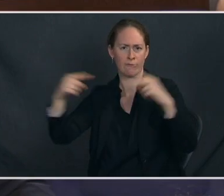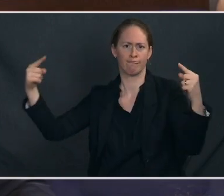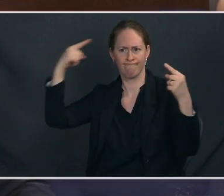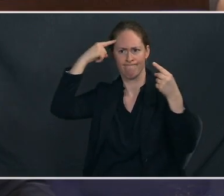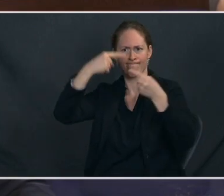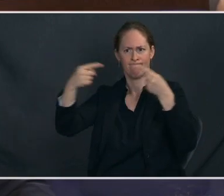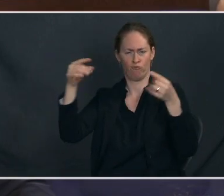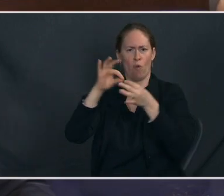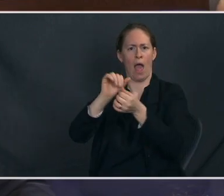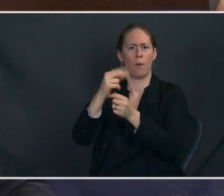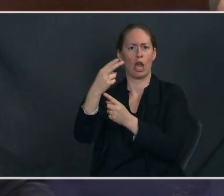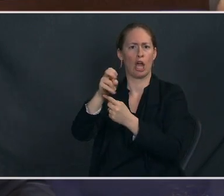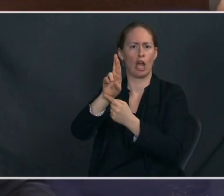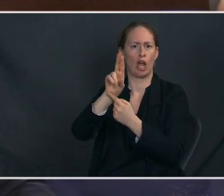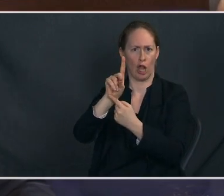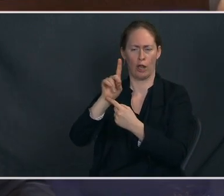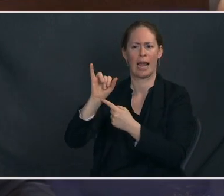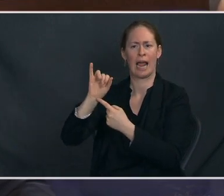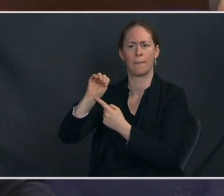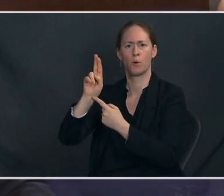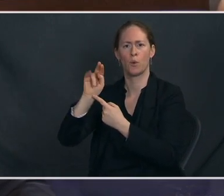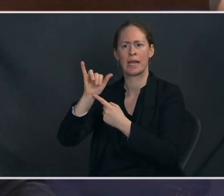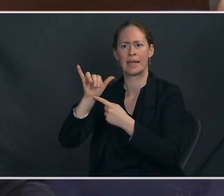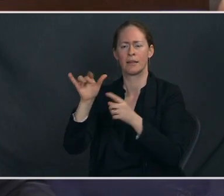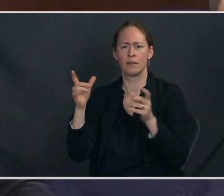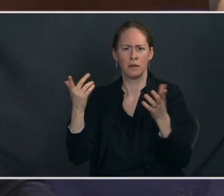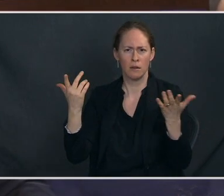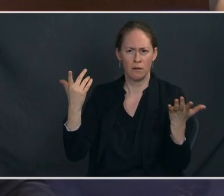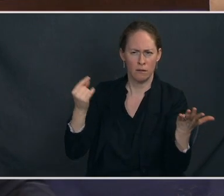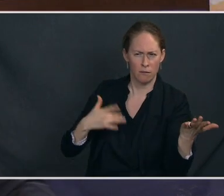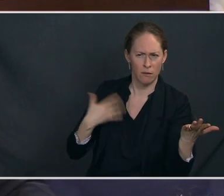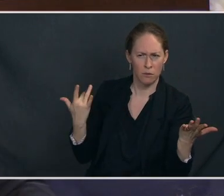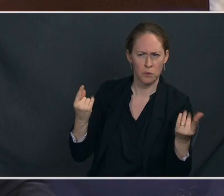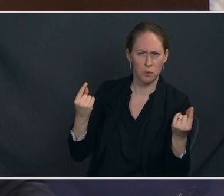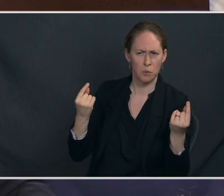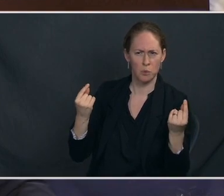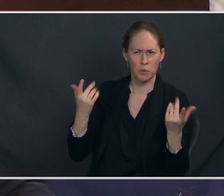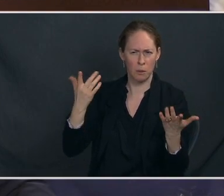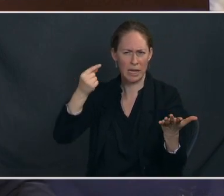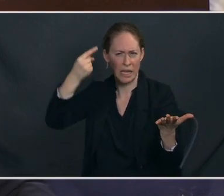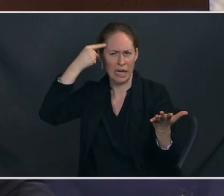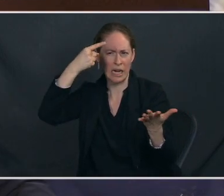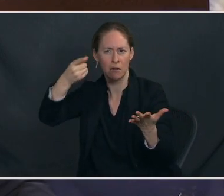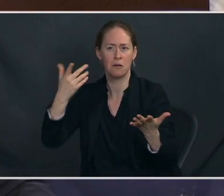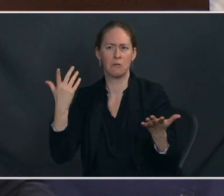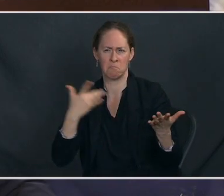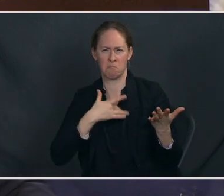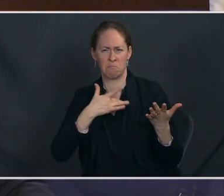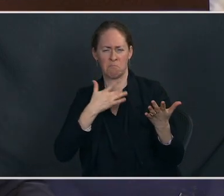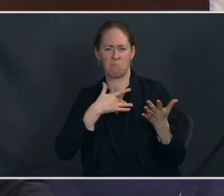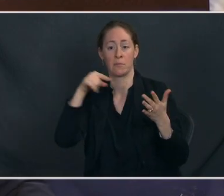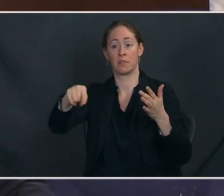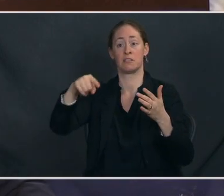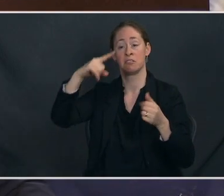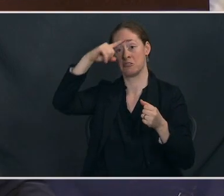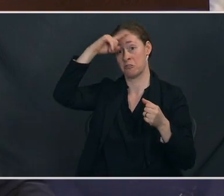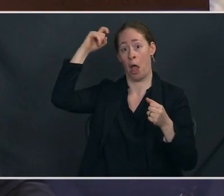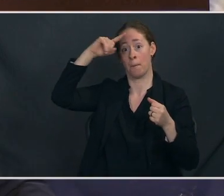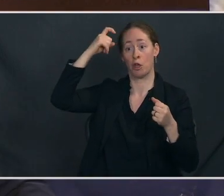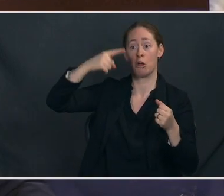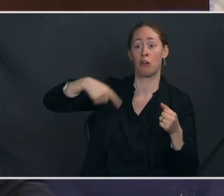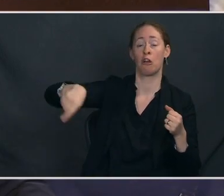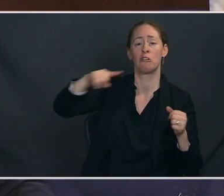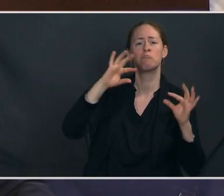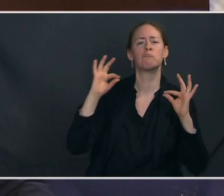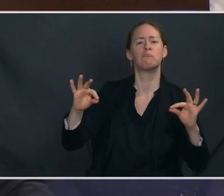heard the president yesterday say, I feel confident that by summer we're going to be well on our way toward herd immunity. Dr. Fauci said that he